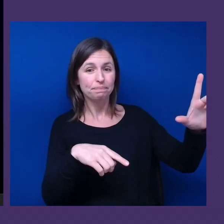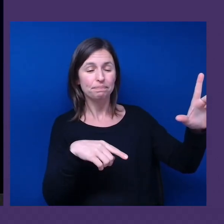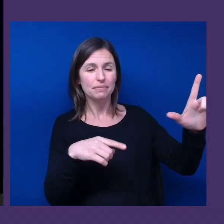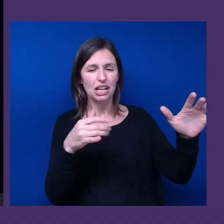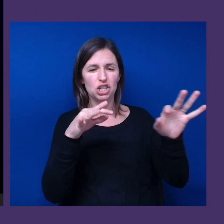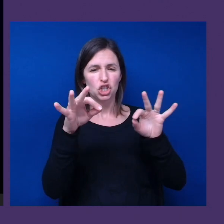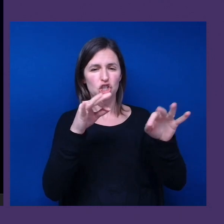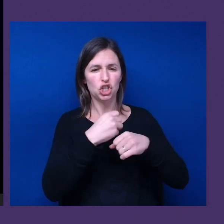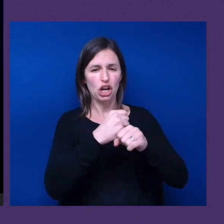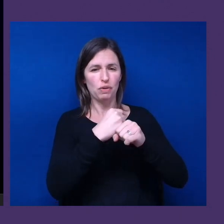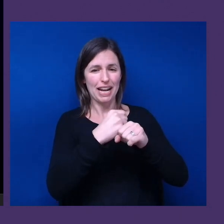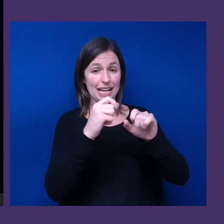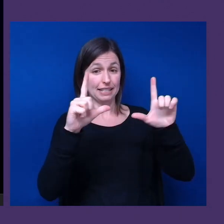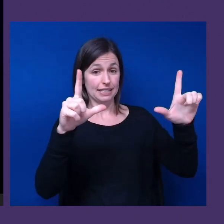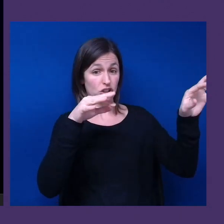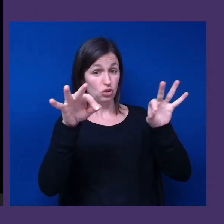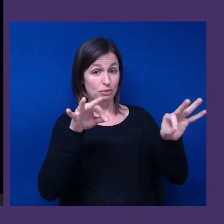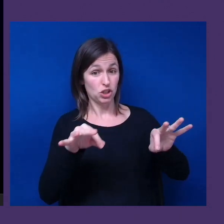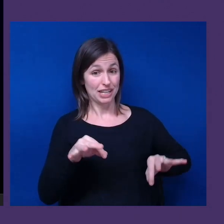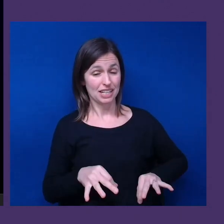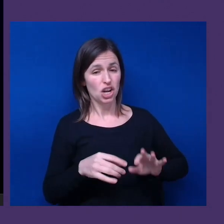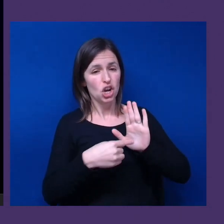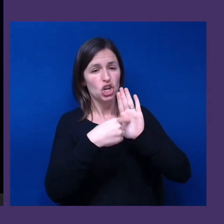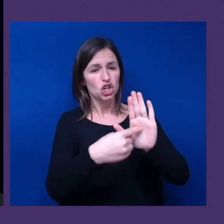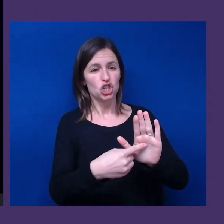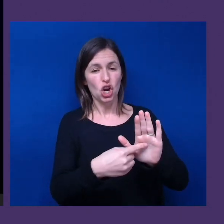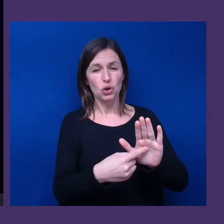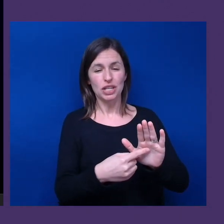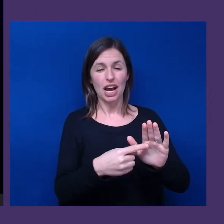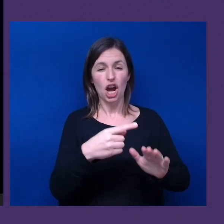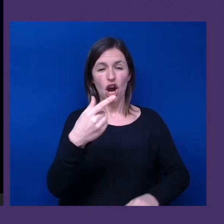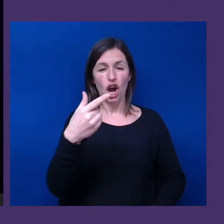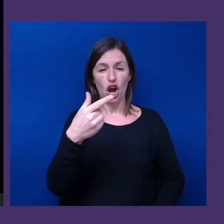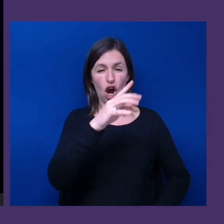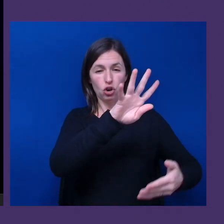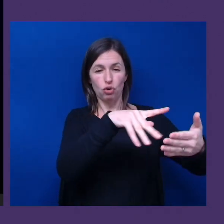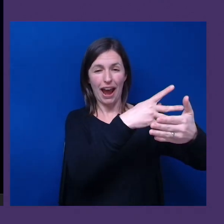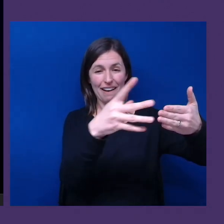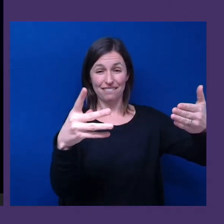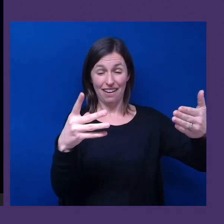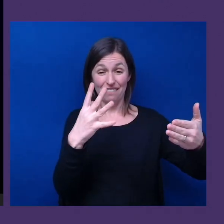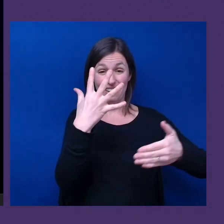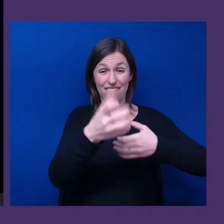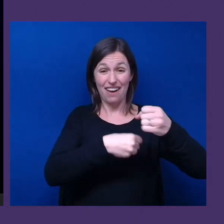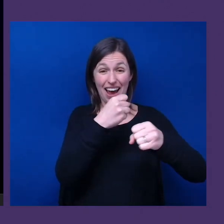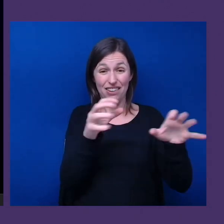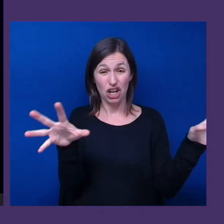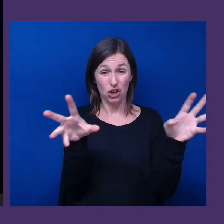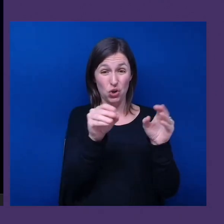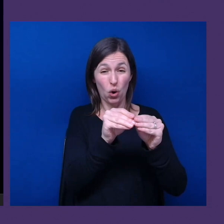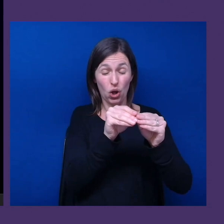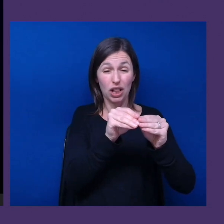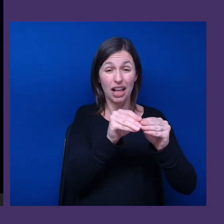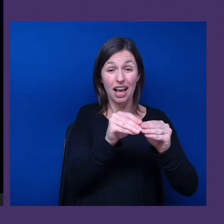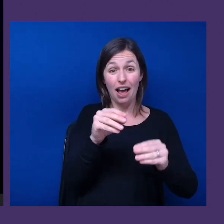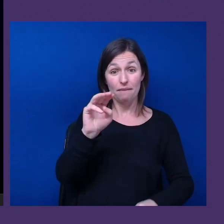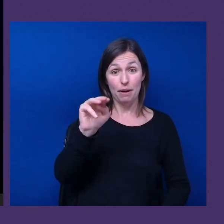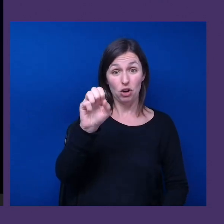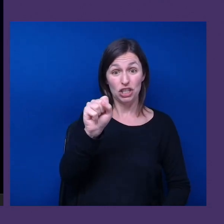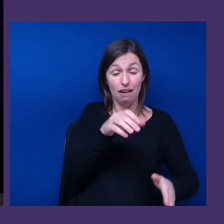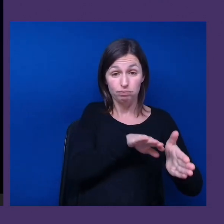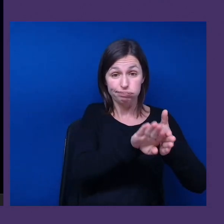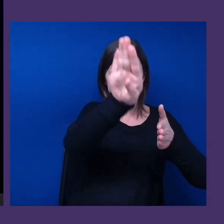The image shows a graph comparing the 5-year cumulative total return of Microsoft, the S&P 500, and Nasdaq Computer Index from June 2018 to